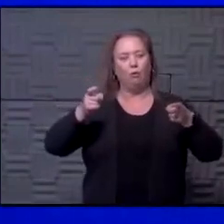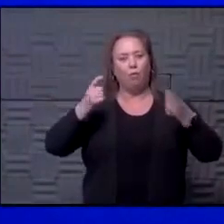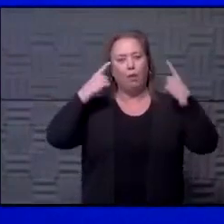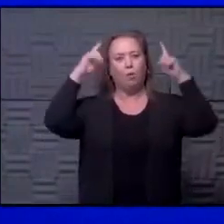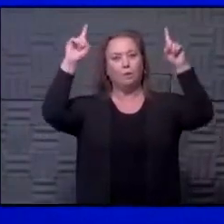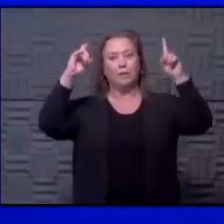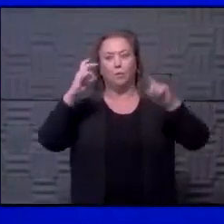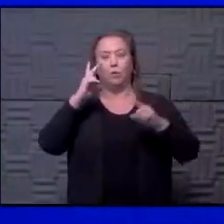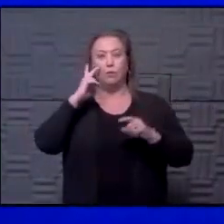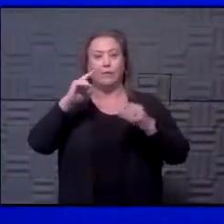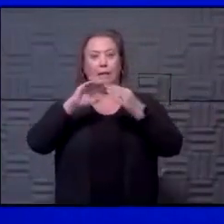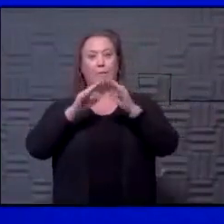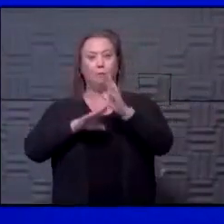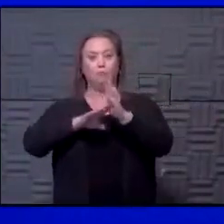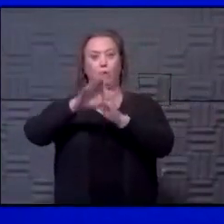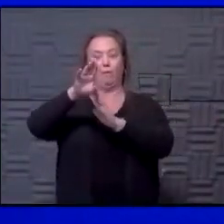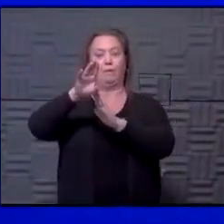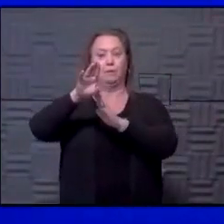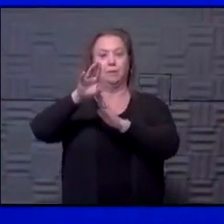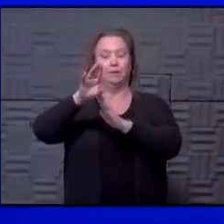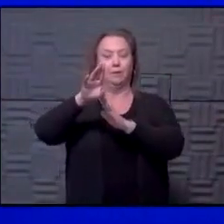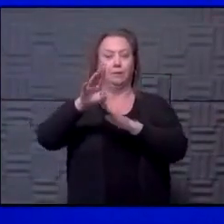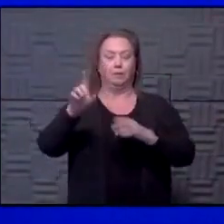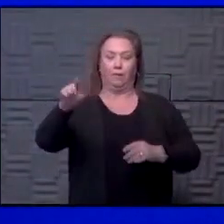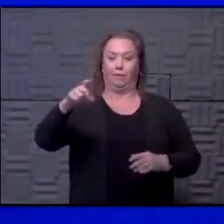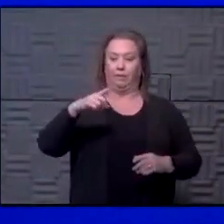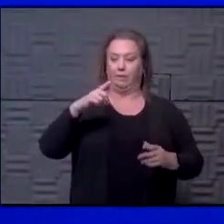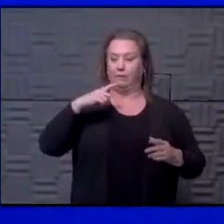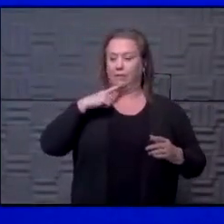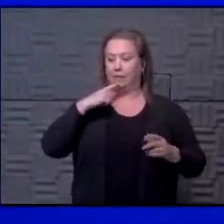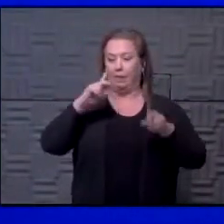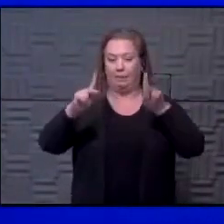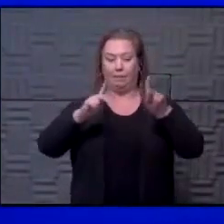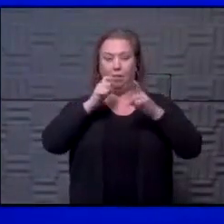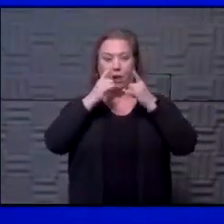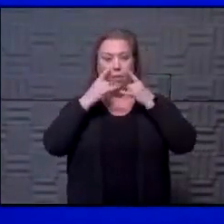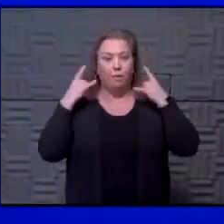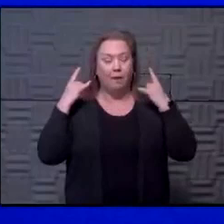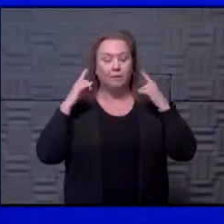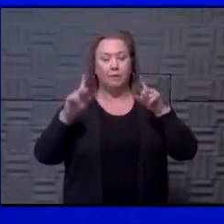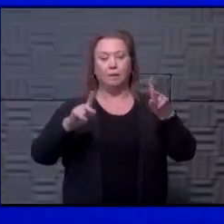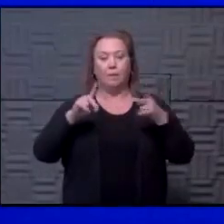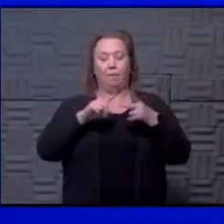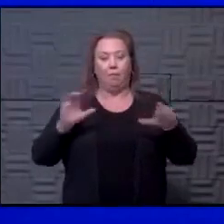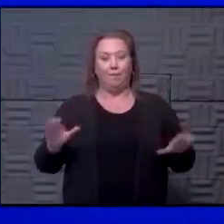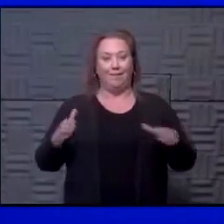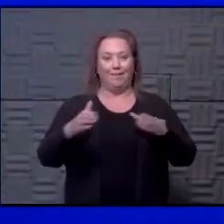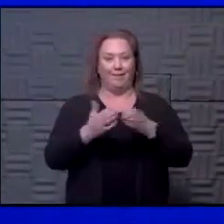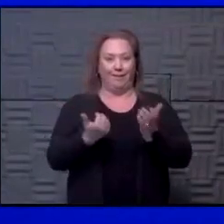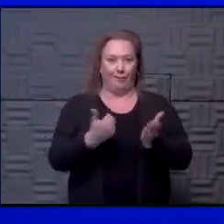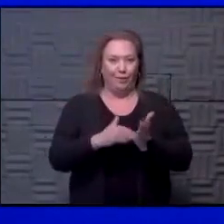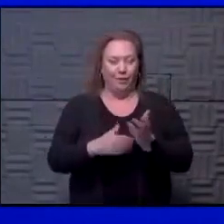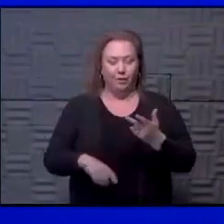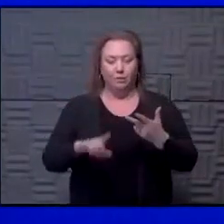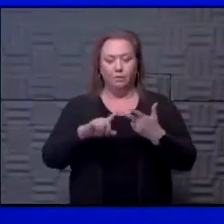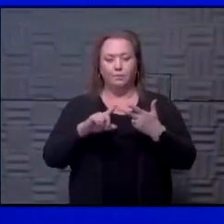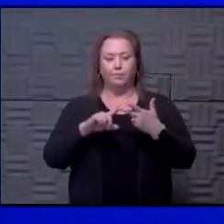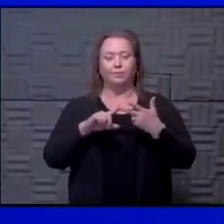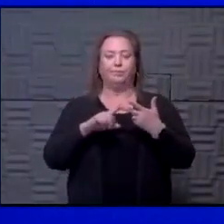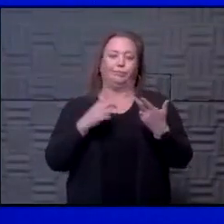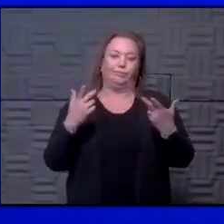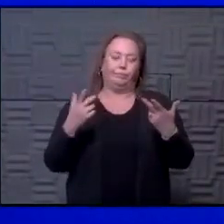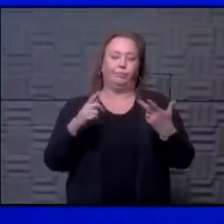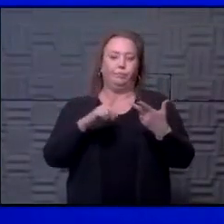rises in numbers, you got to think, okay, either A, people aren't wearing their masks, B, they're getting together again, C,